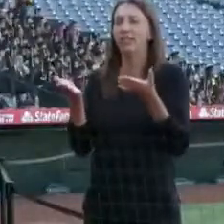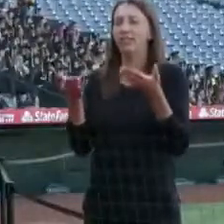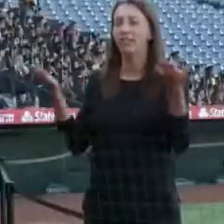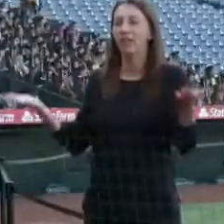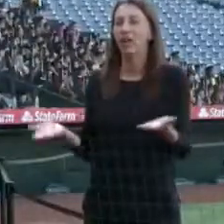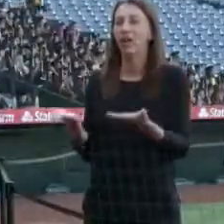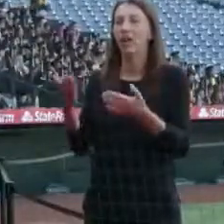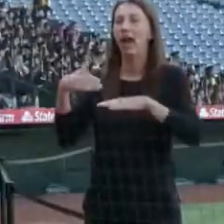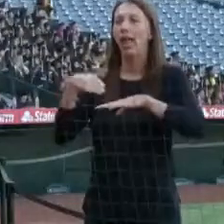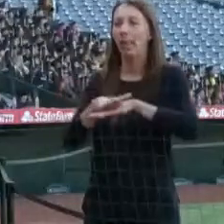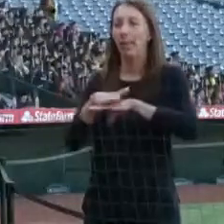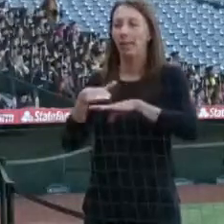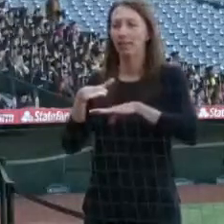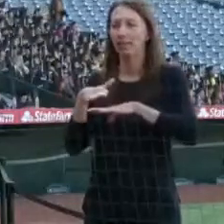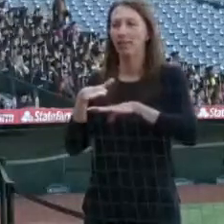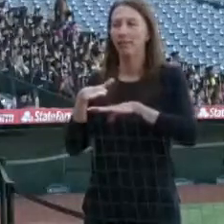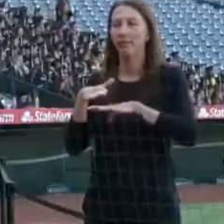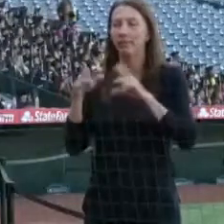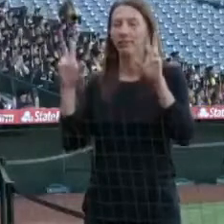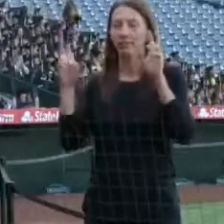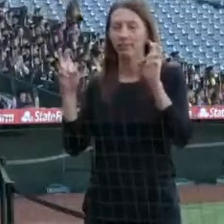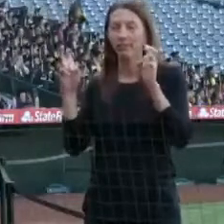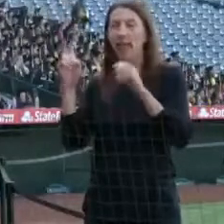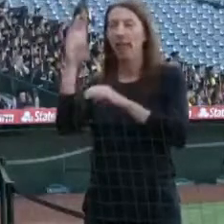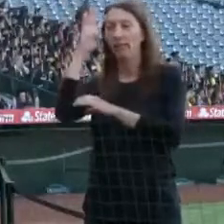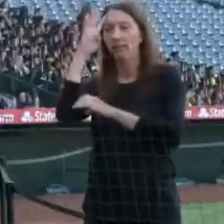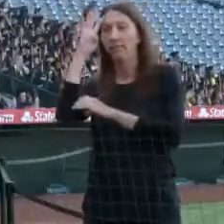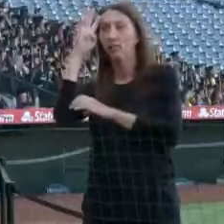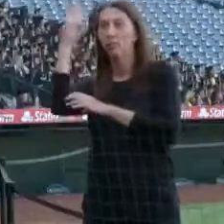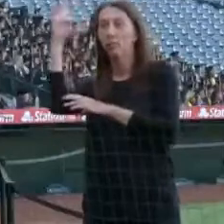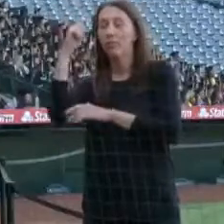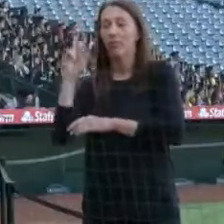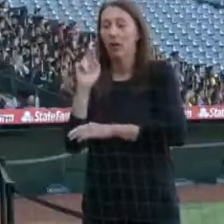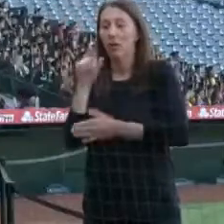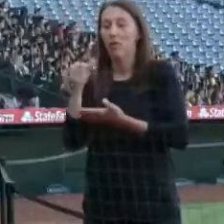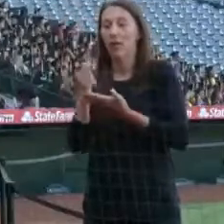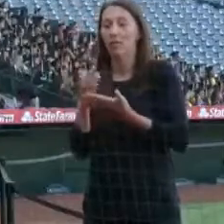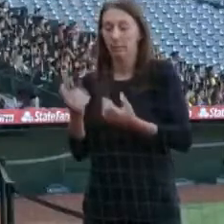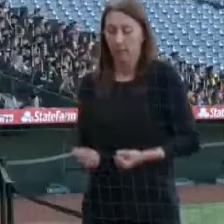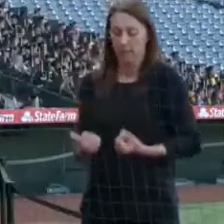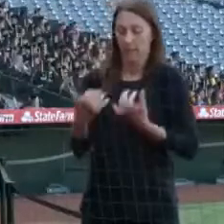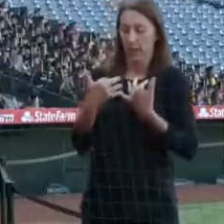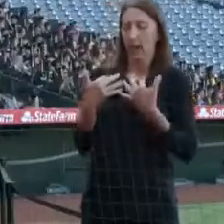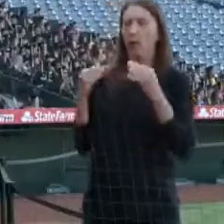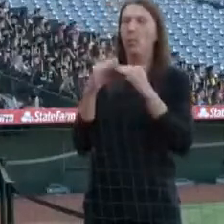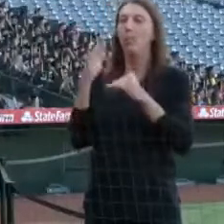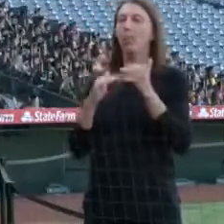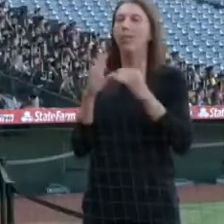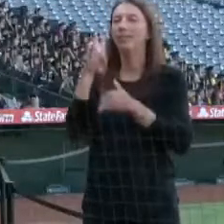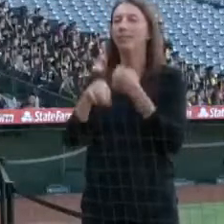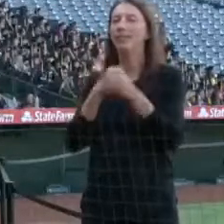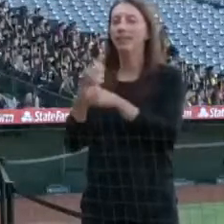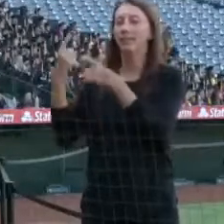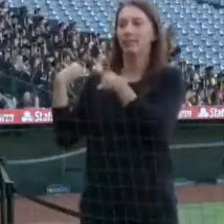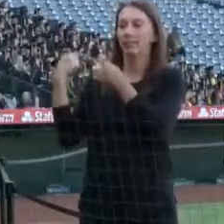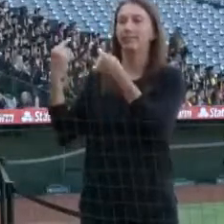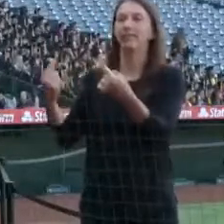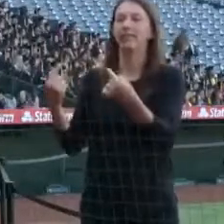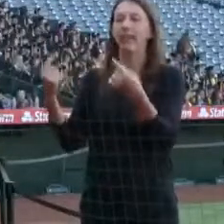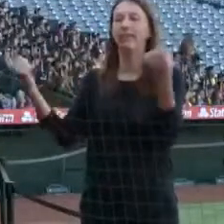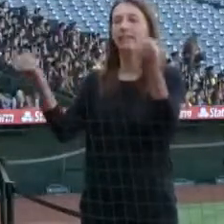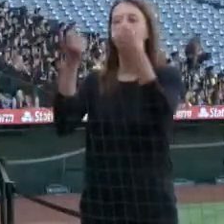have inspired the dreams of our graduates for over 70 years. This is